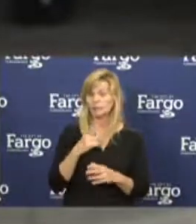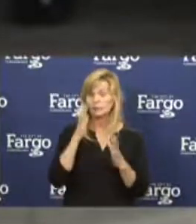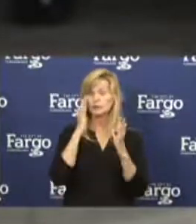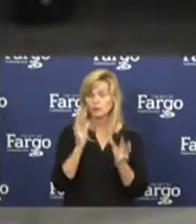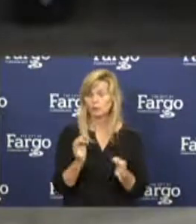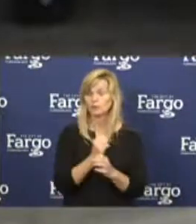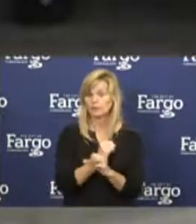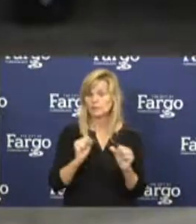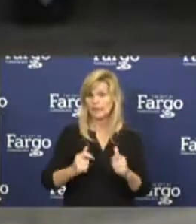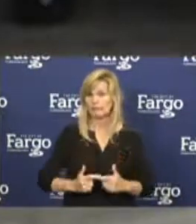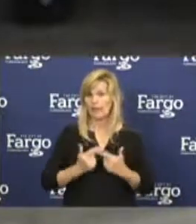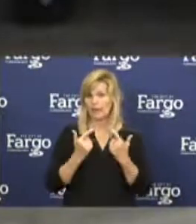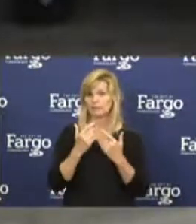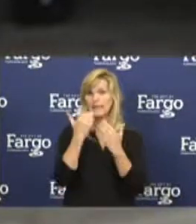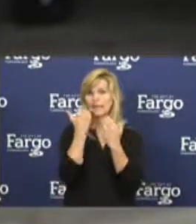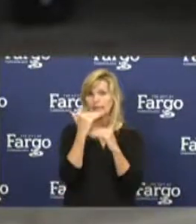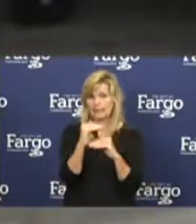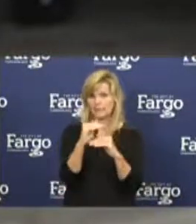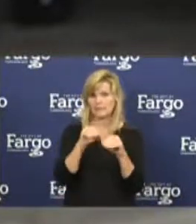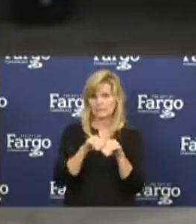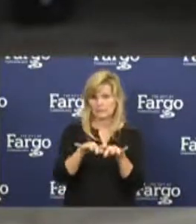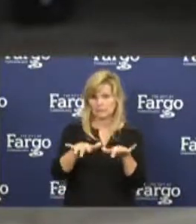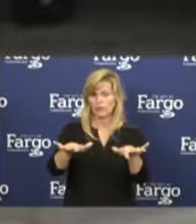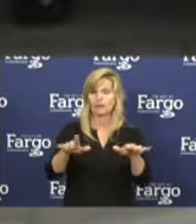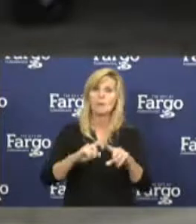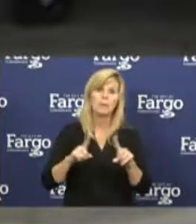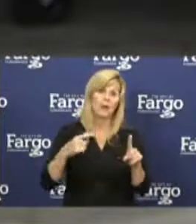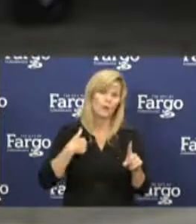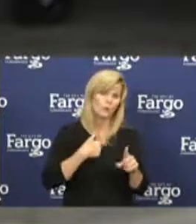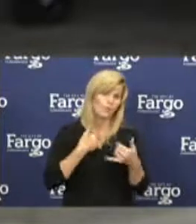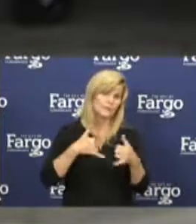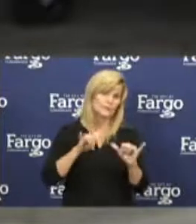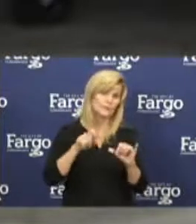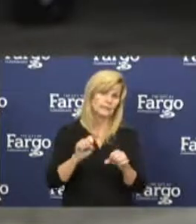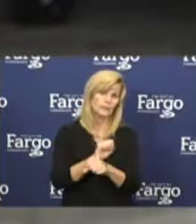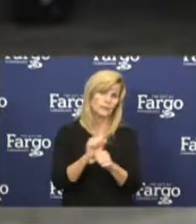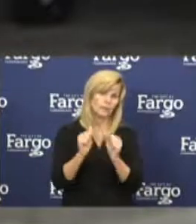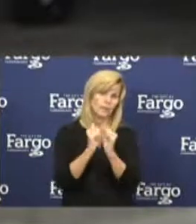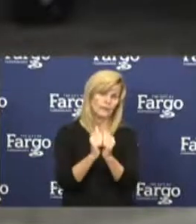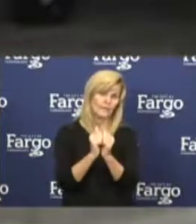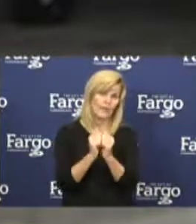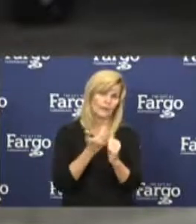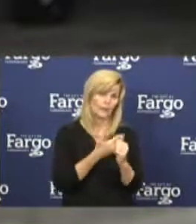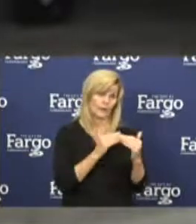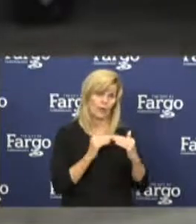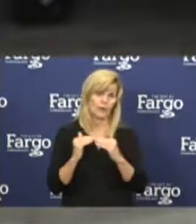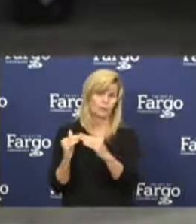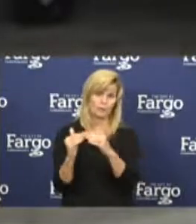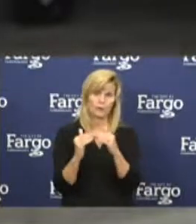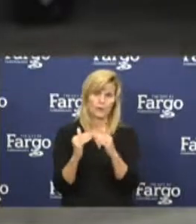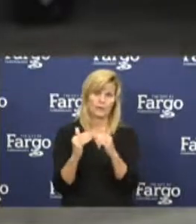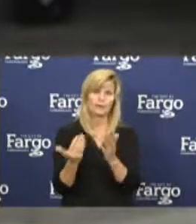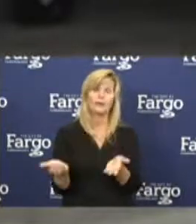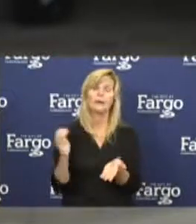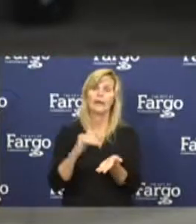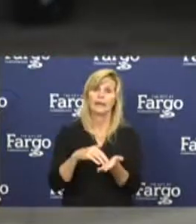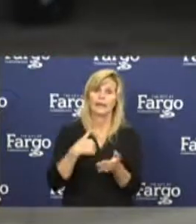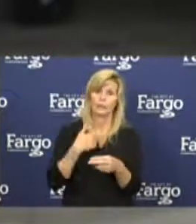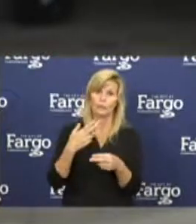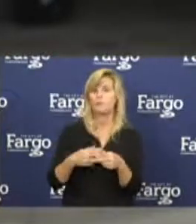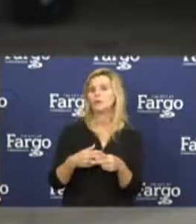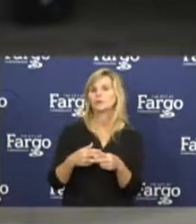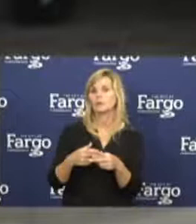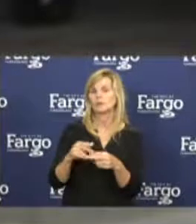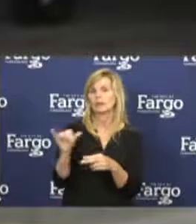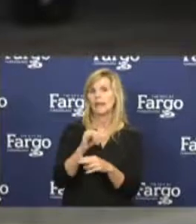lives and limited the spread, but we still need to work together in our community. We again reiterate, as